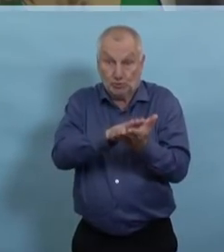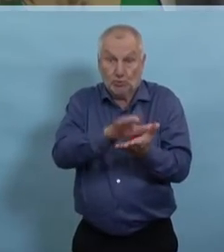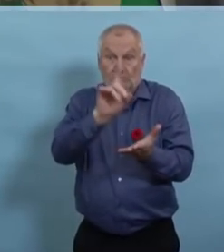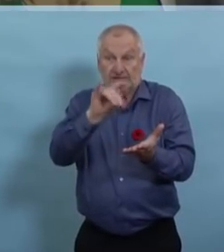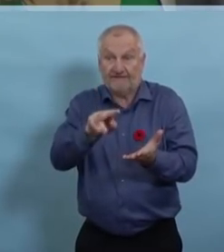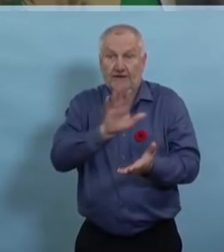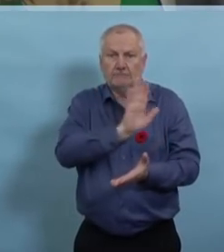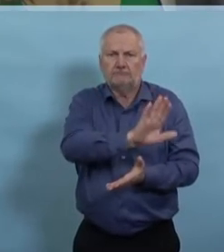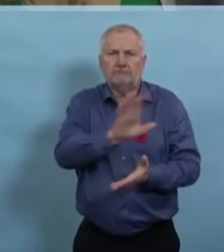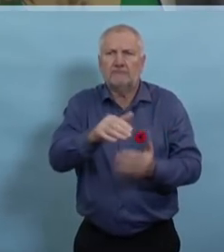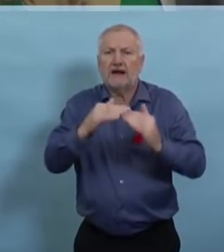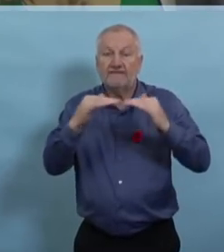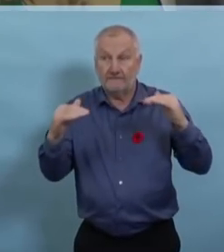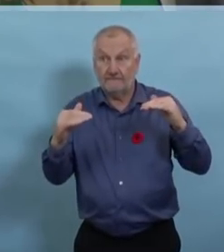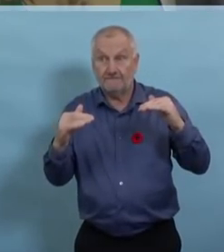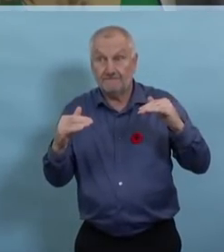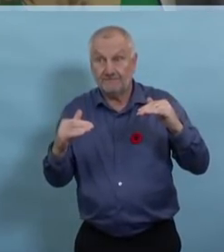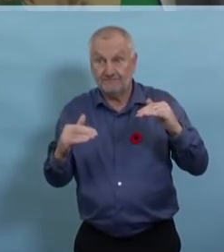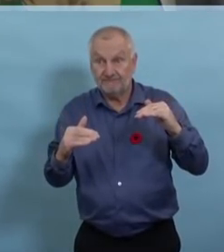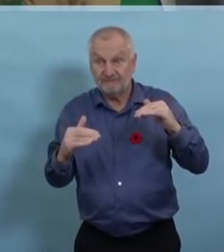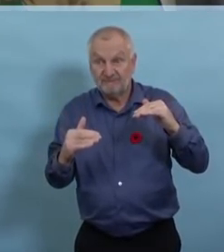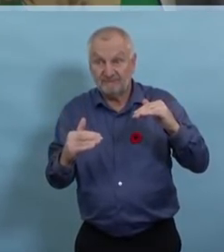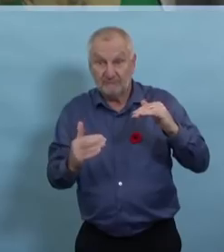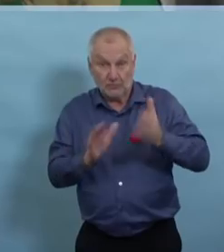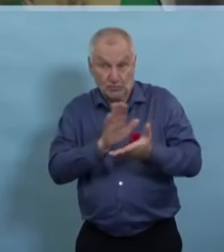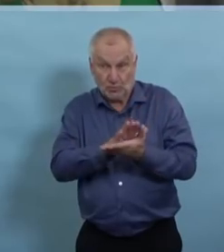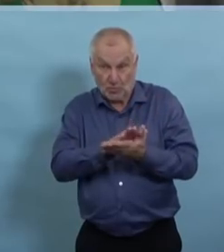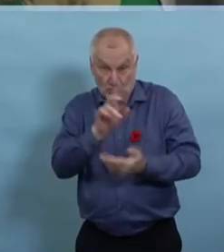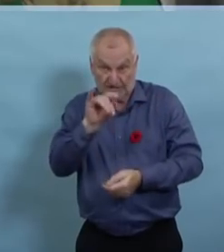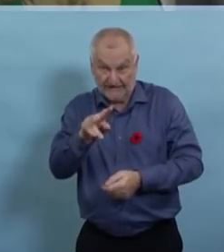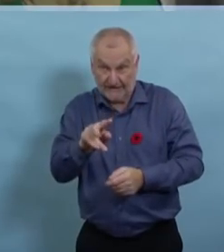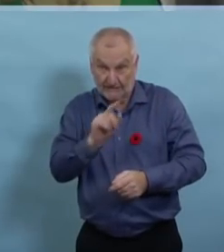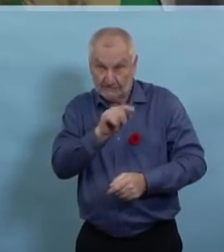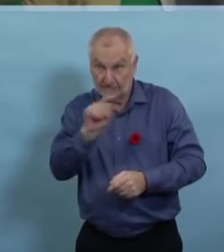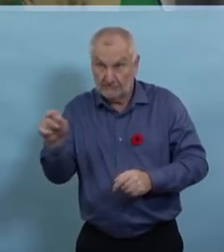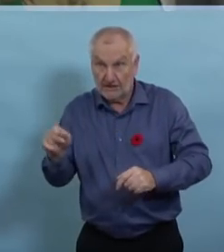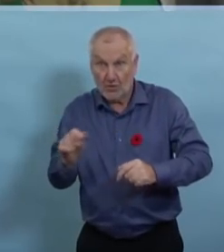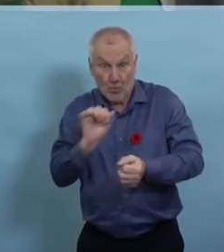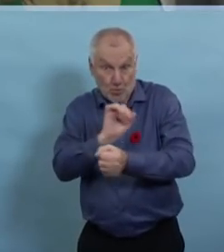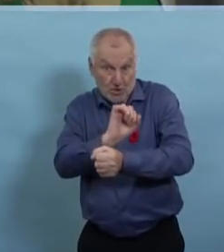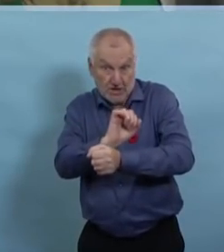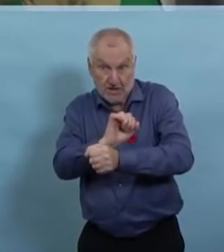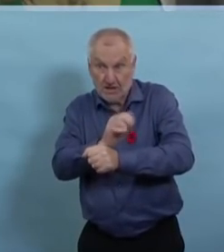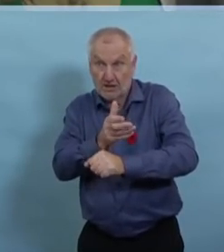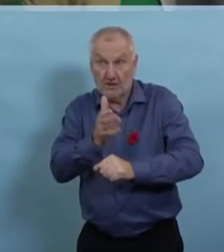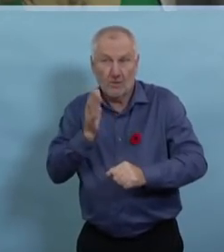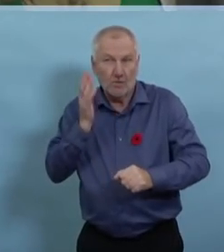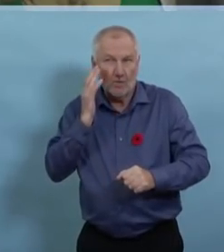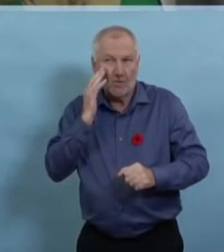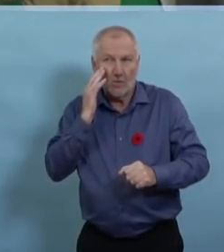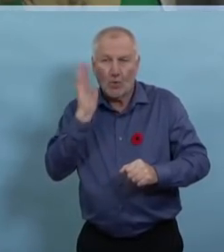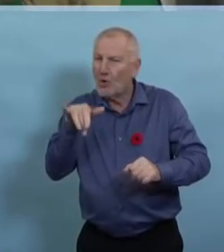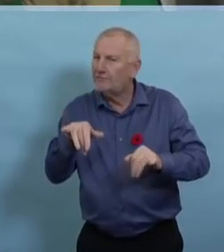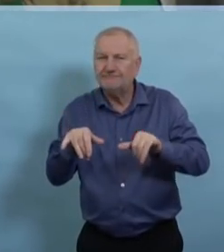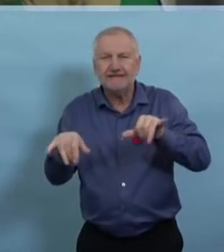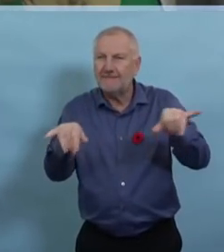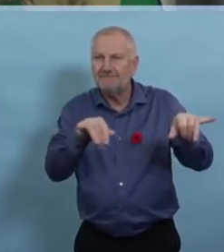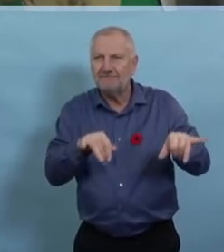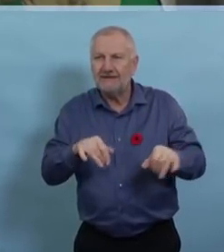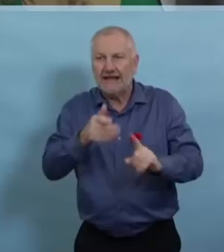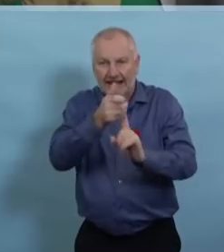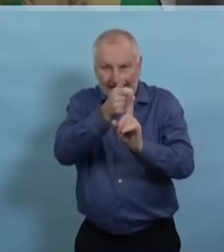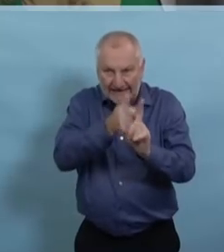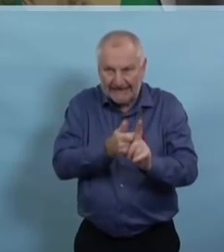happening with school divisions and the work that they're doing. And I know it's not the same in every school